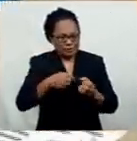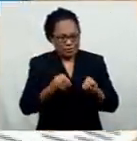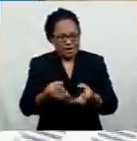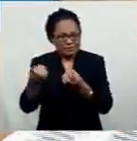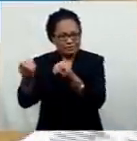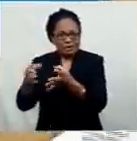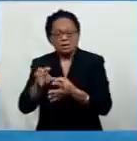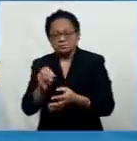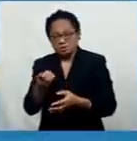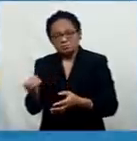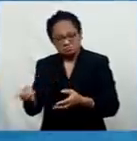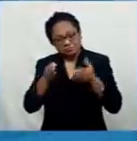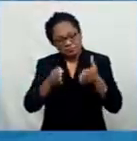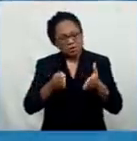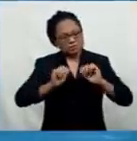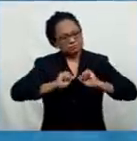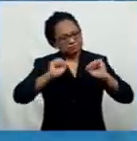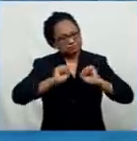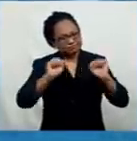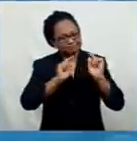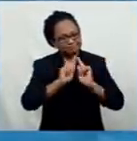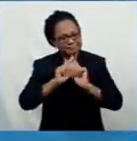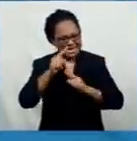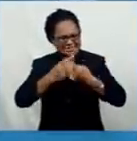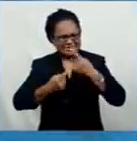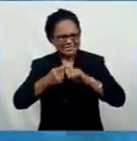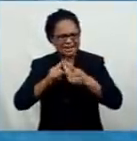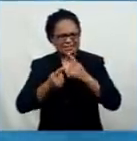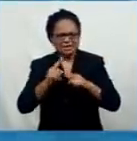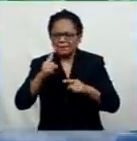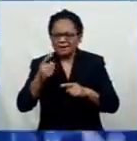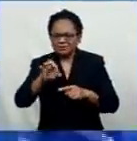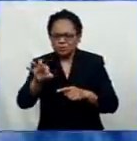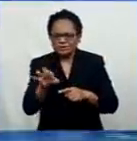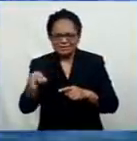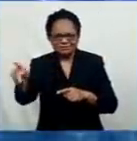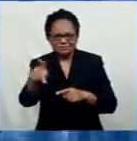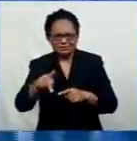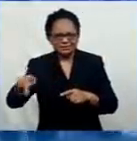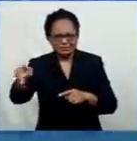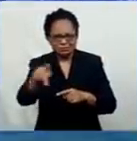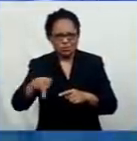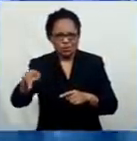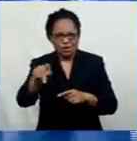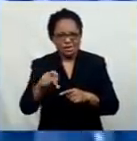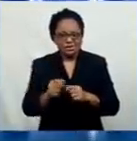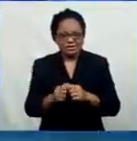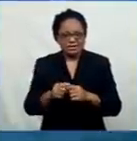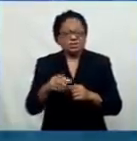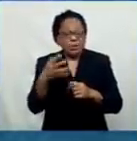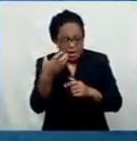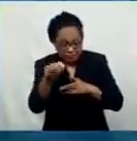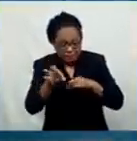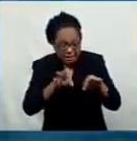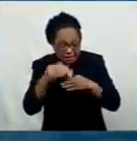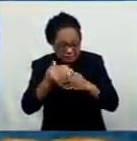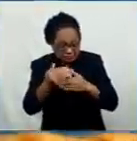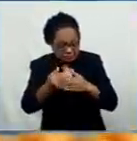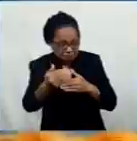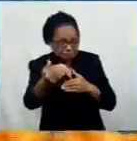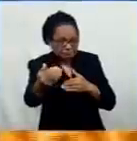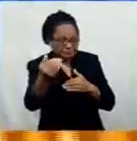those gym sets. Chia says the Federation is mapping out plans to get swimmers together. We haven't gotten down to the